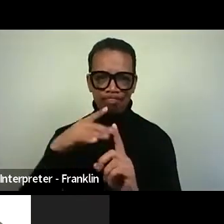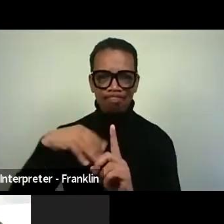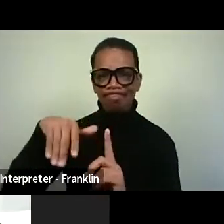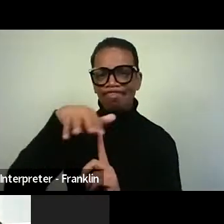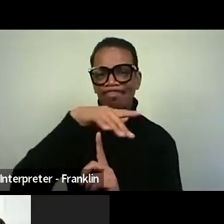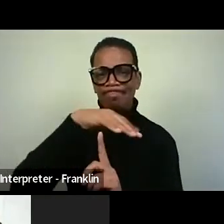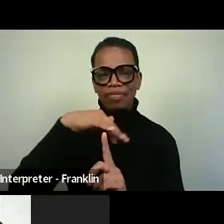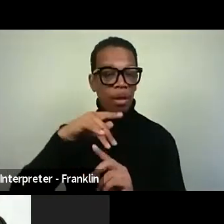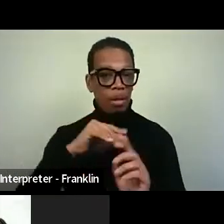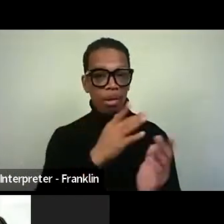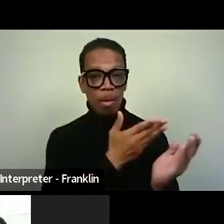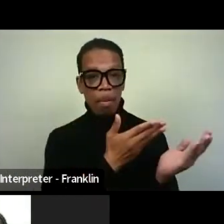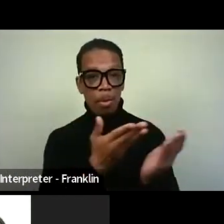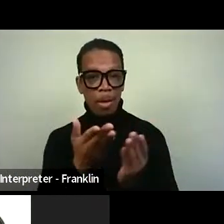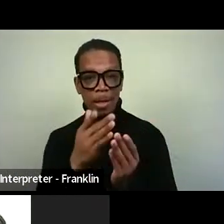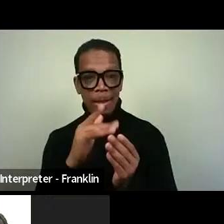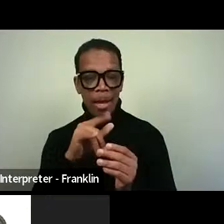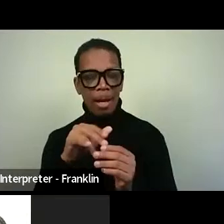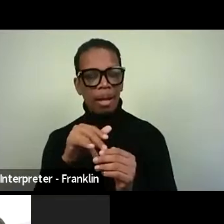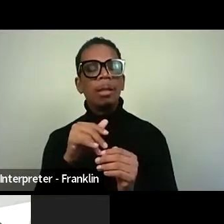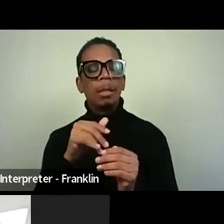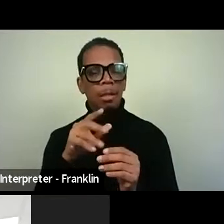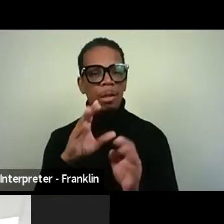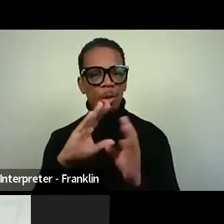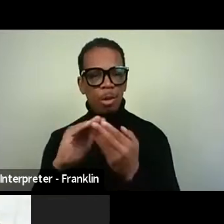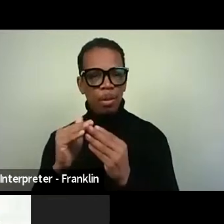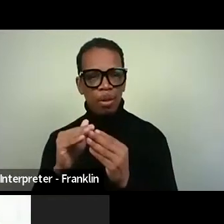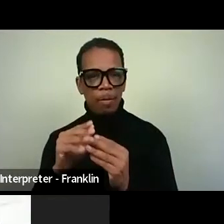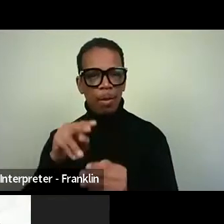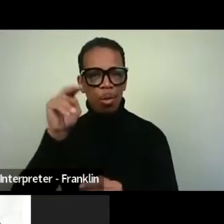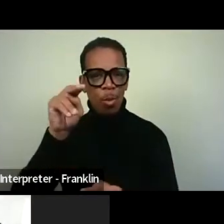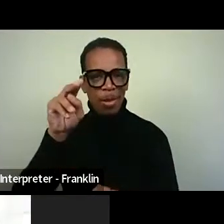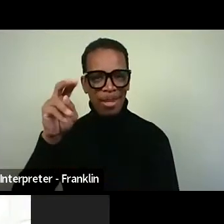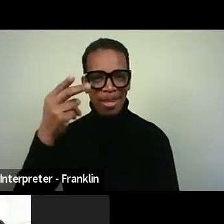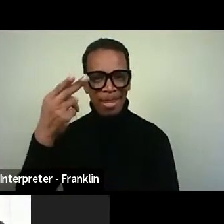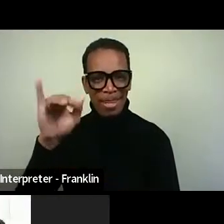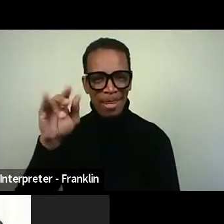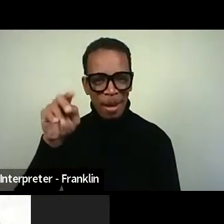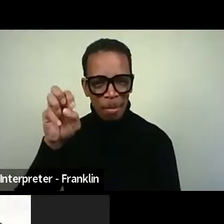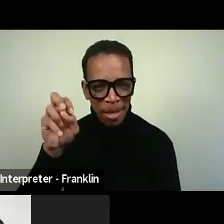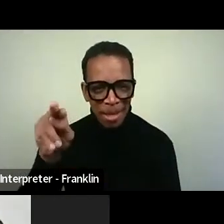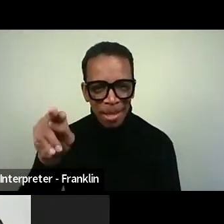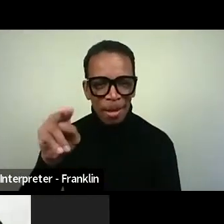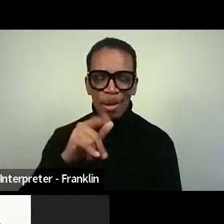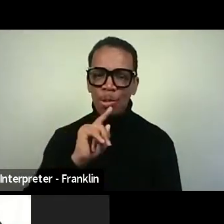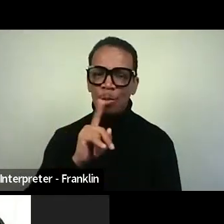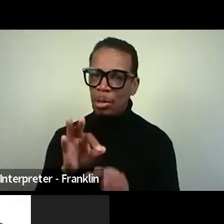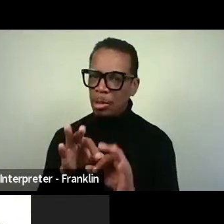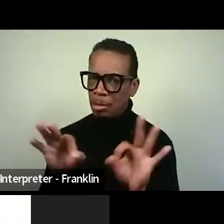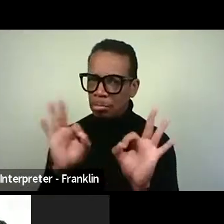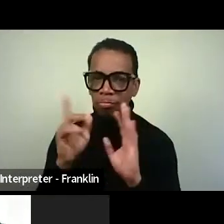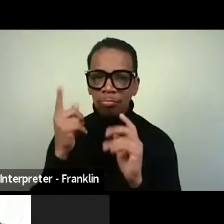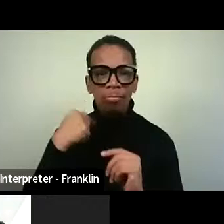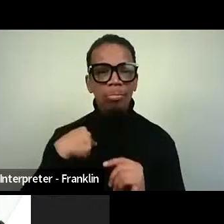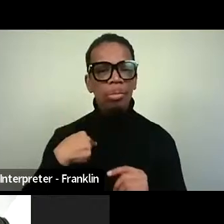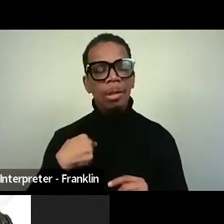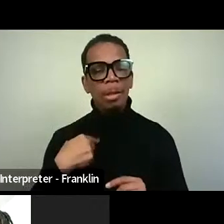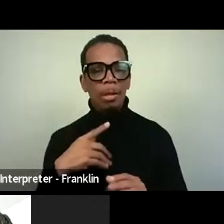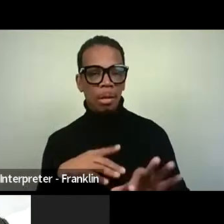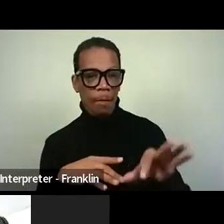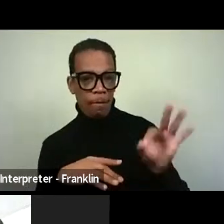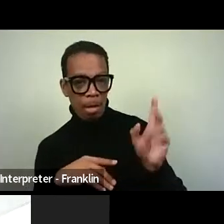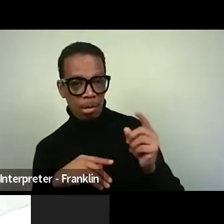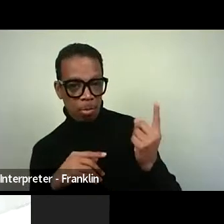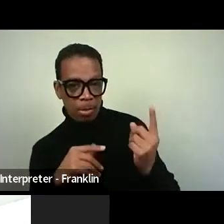the community that I had found at North Hennepin was essential for me. Like even just so much as finding someone who was in the same class with